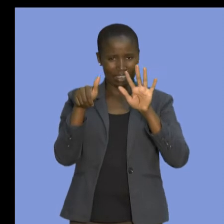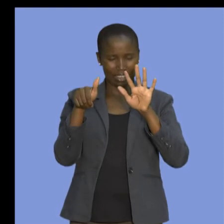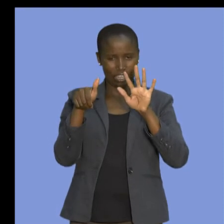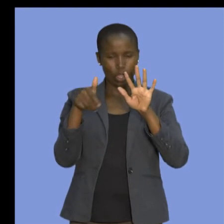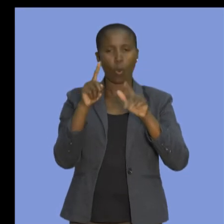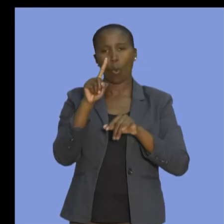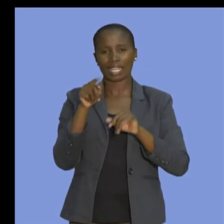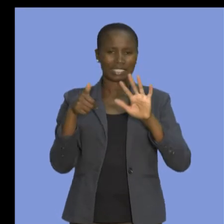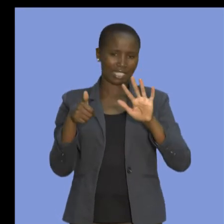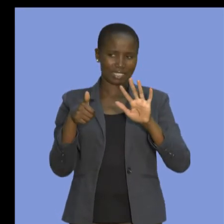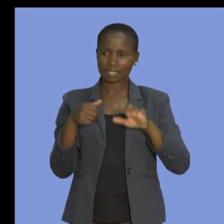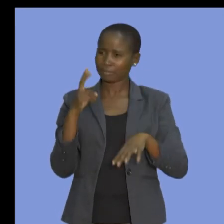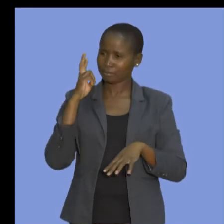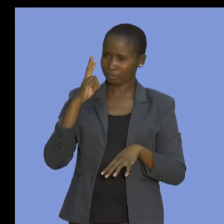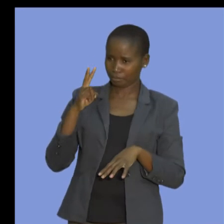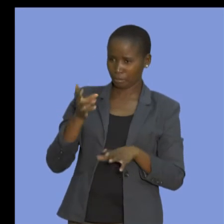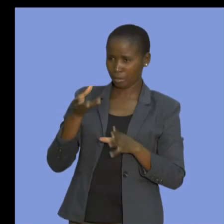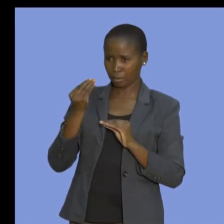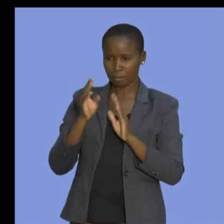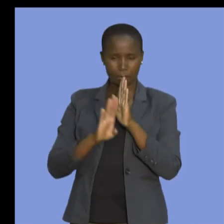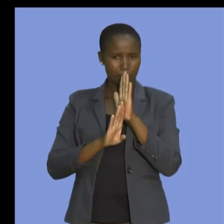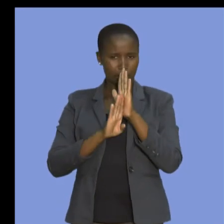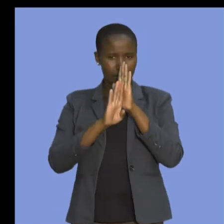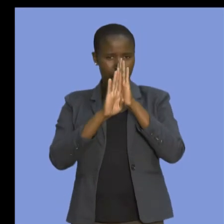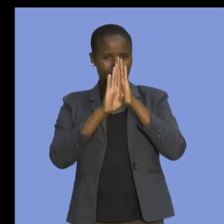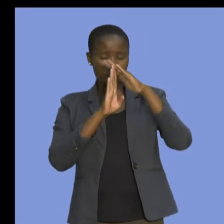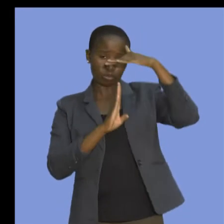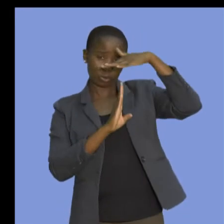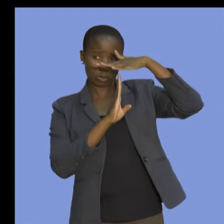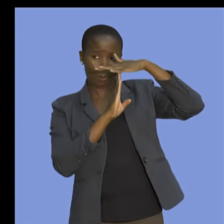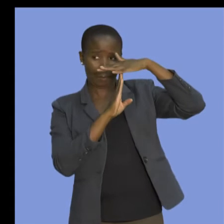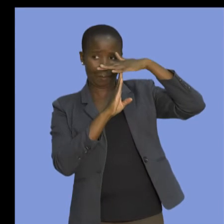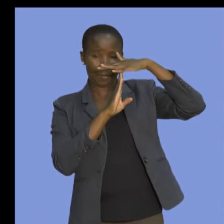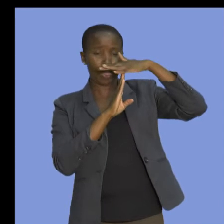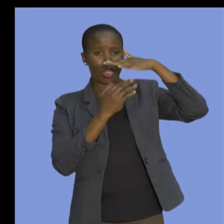runs there, which is about that, followed by 9,